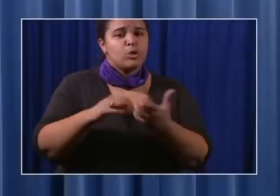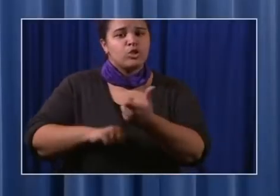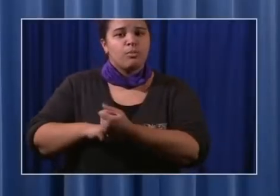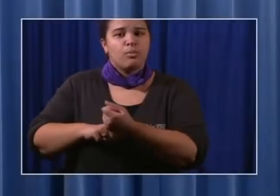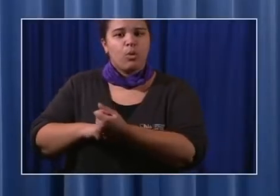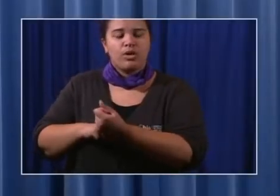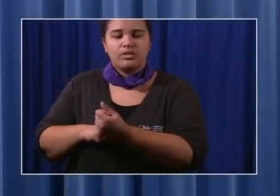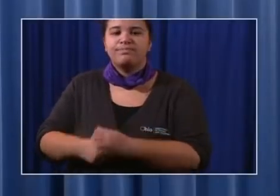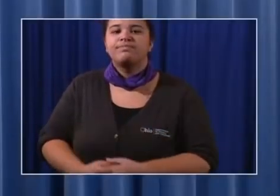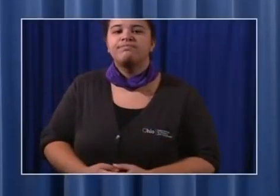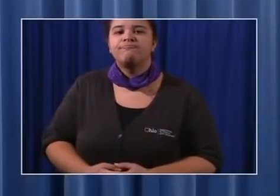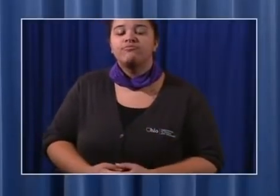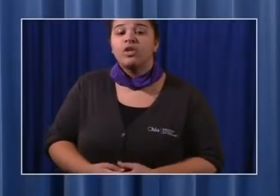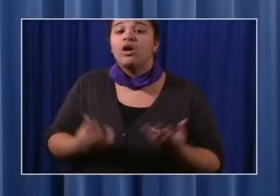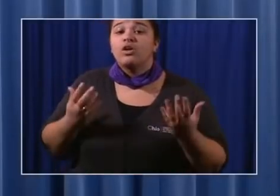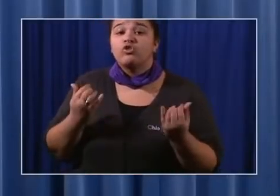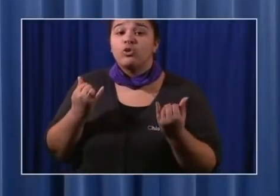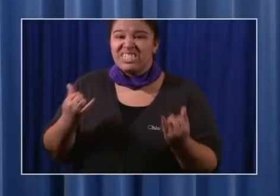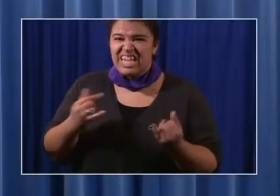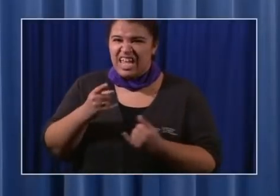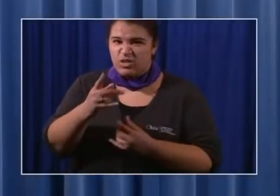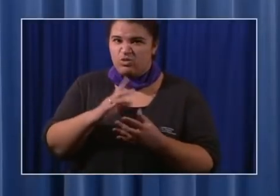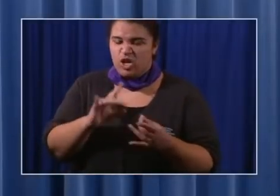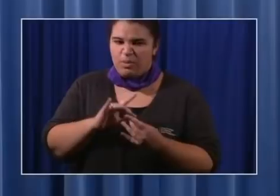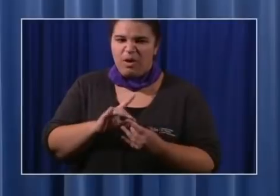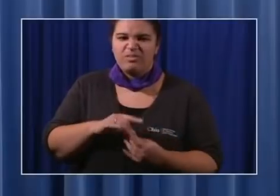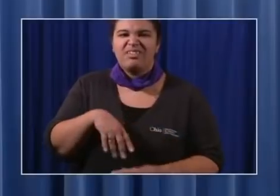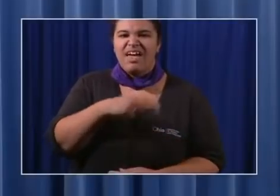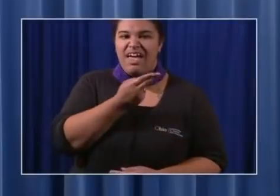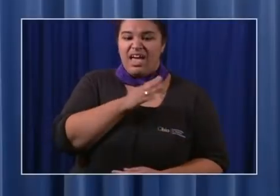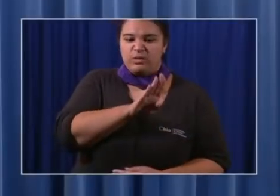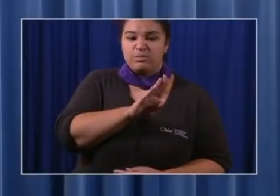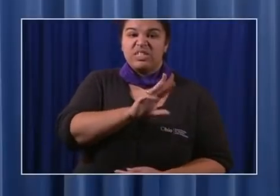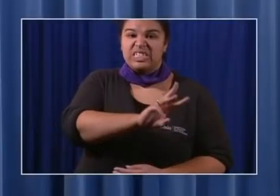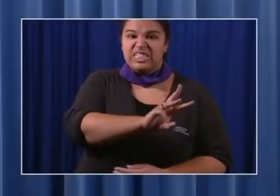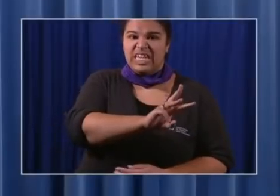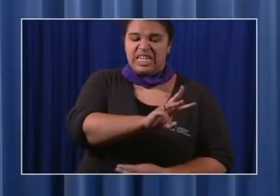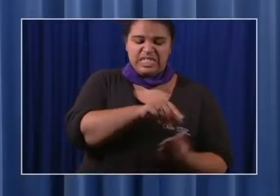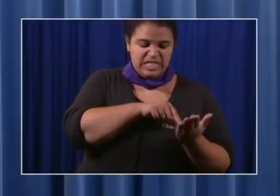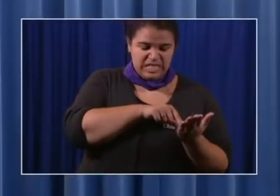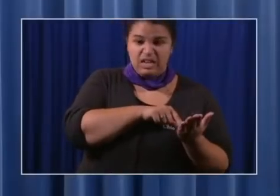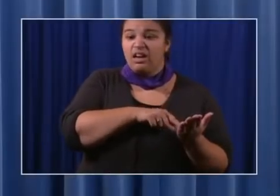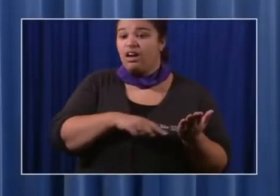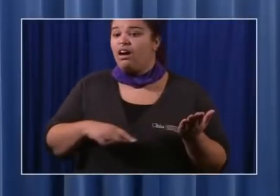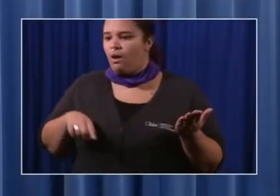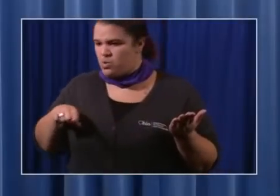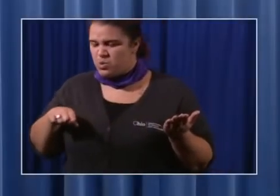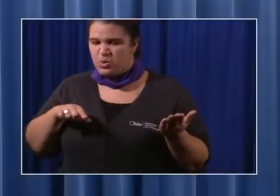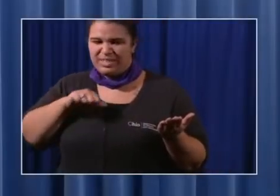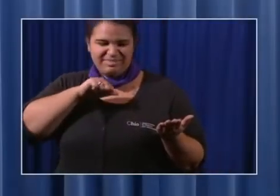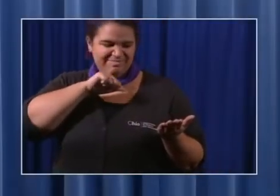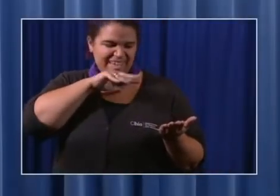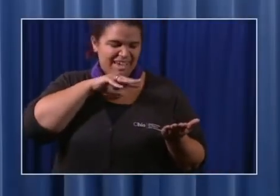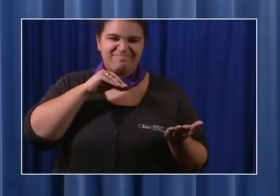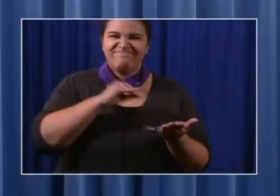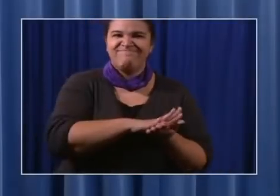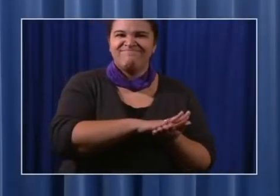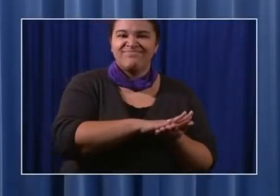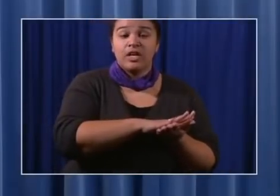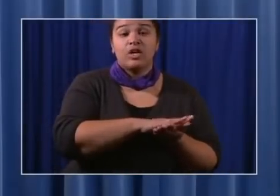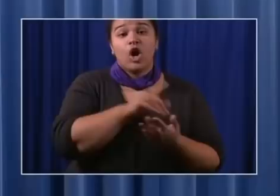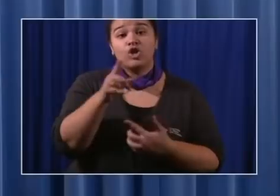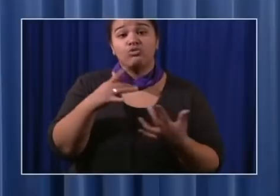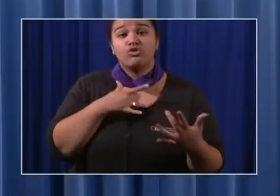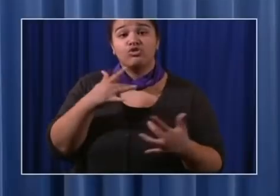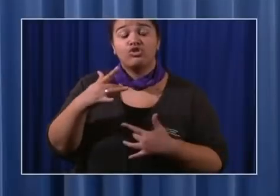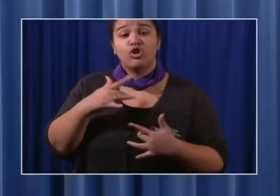taint associated with HB 6. Are you concerned that his employment would taint your own administration? And secondly, we had a